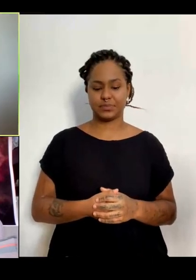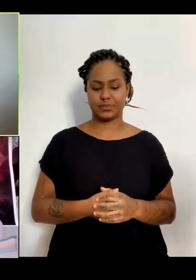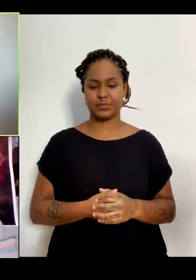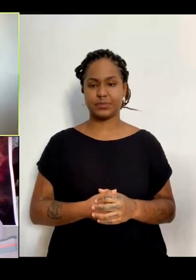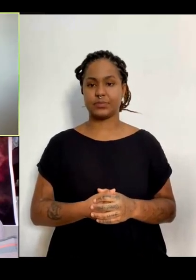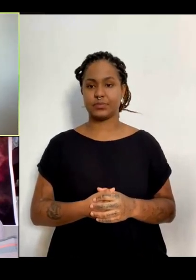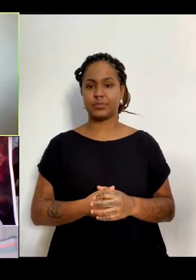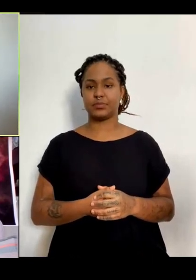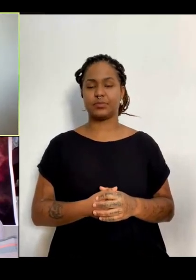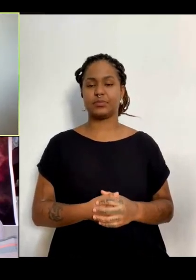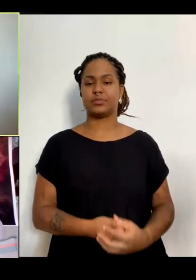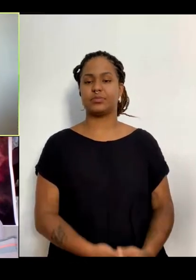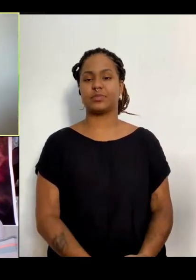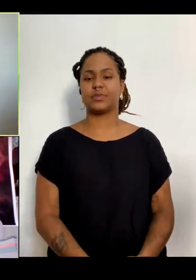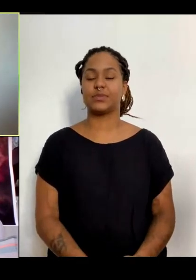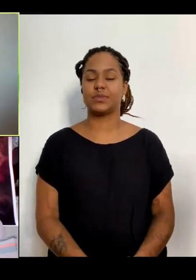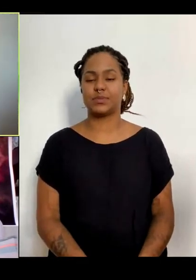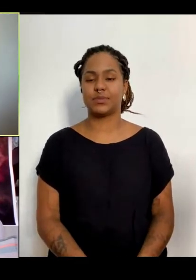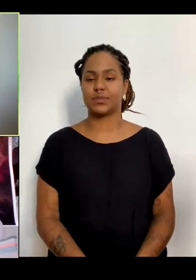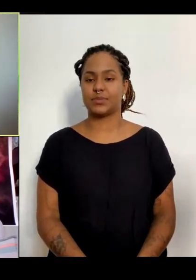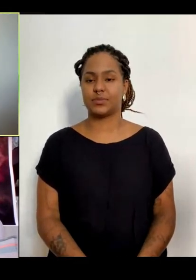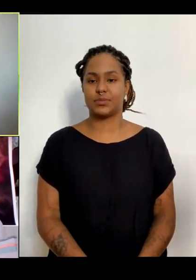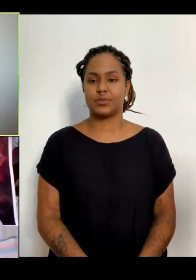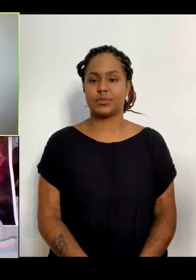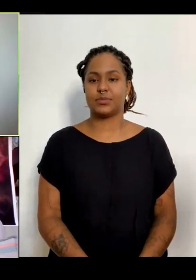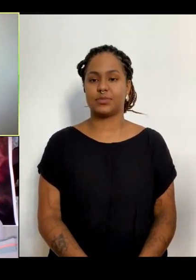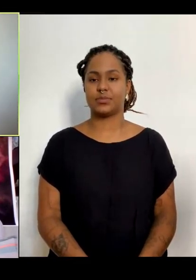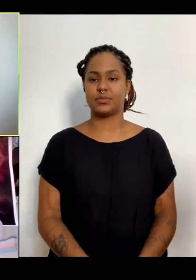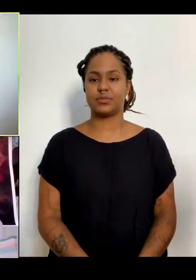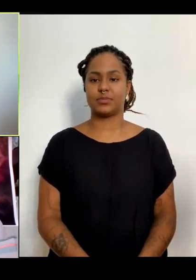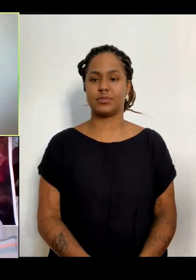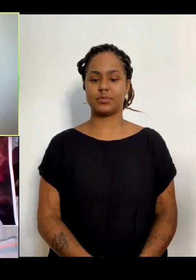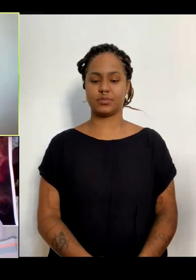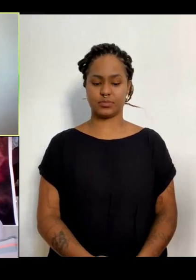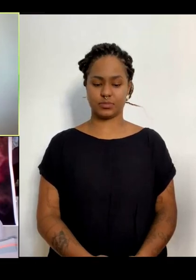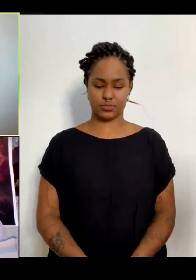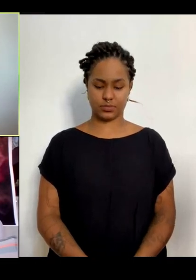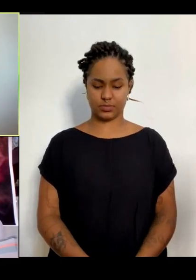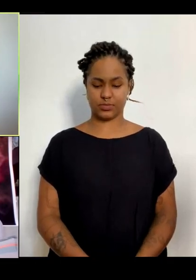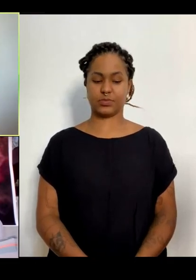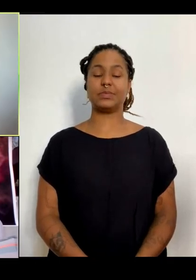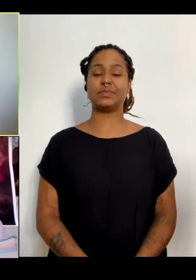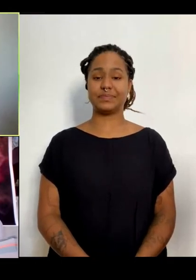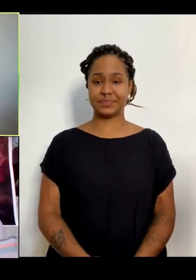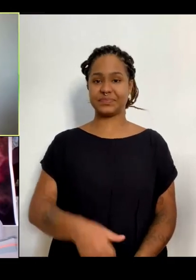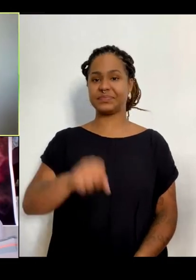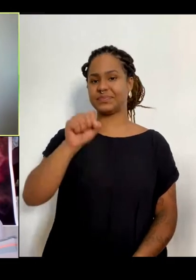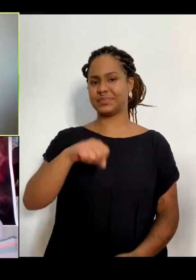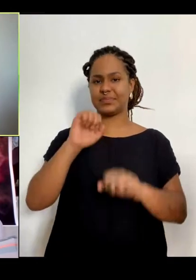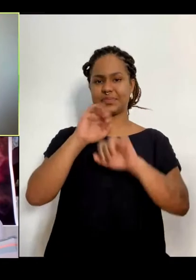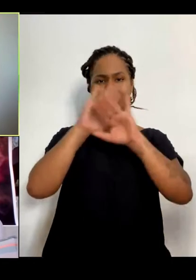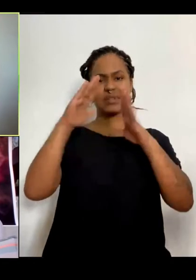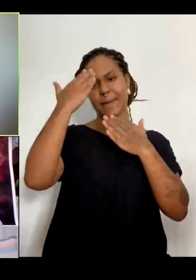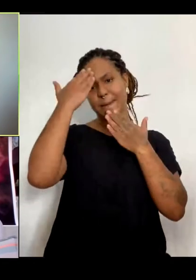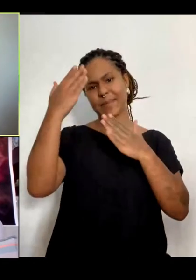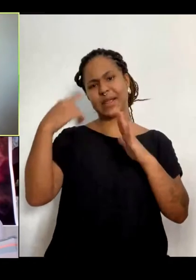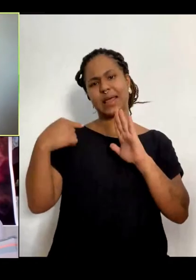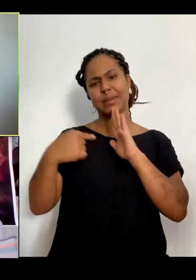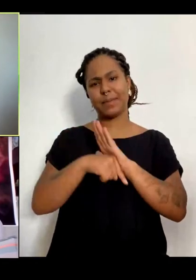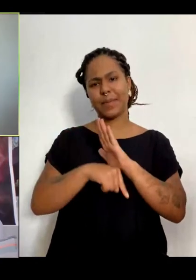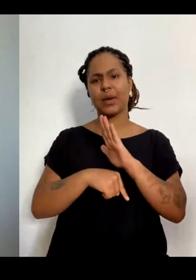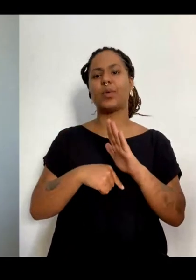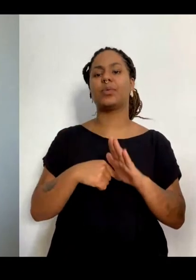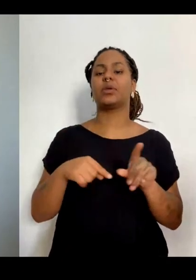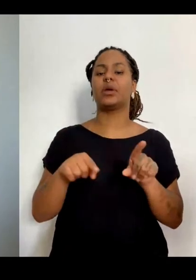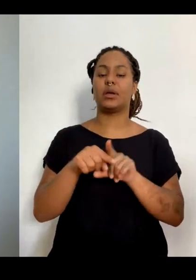mm-hmm absolutely thank you for this question and Gabrielle for your comment um I can connect